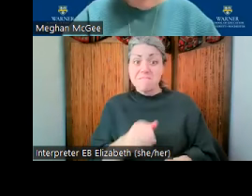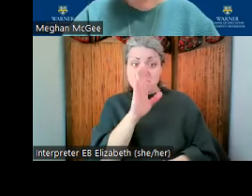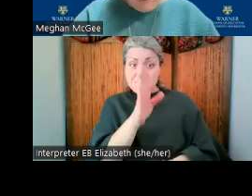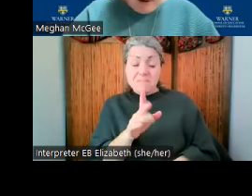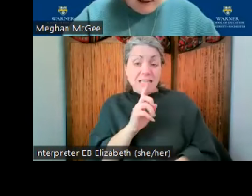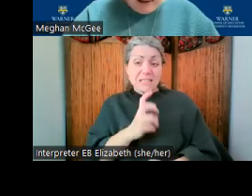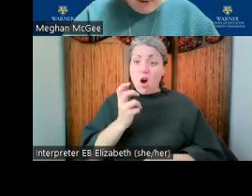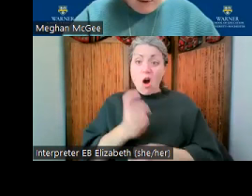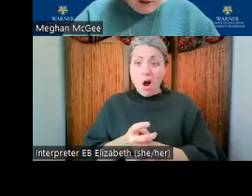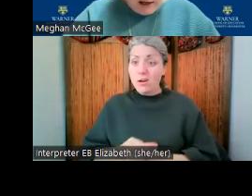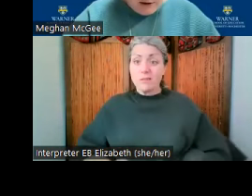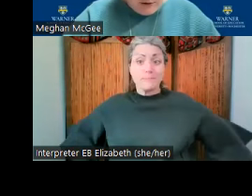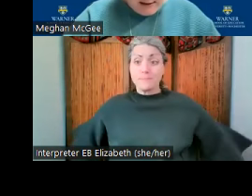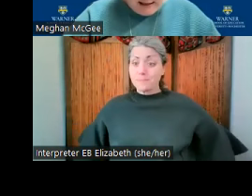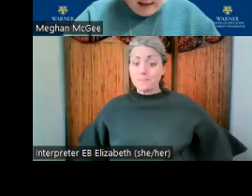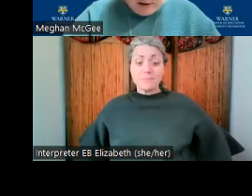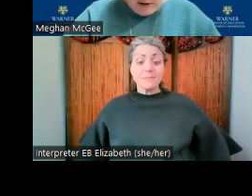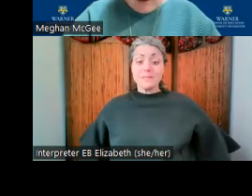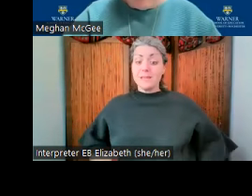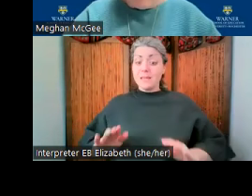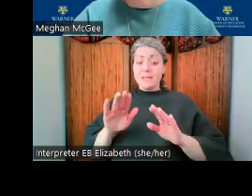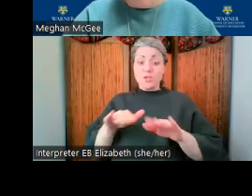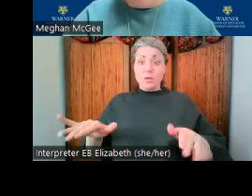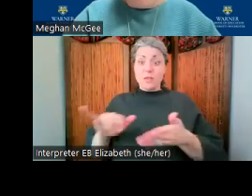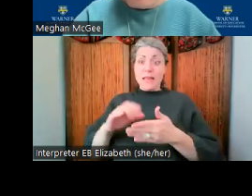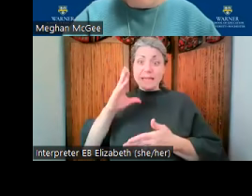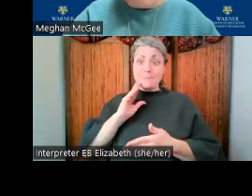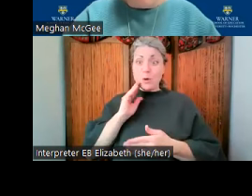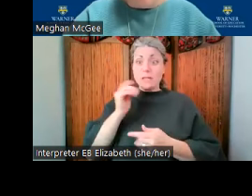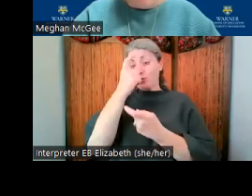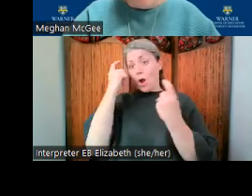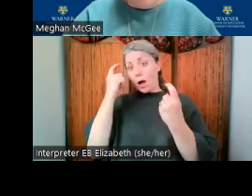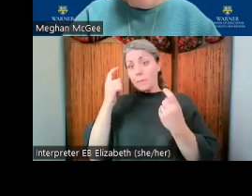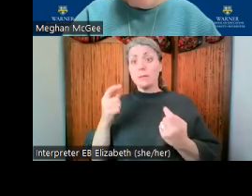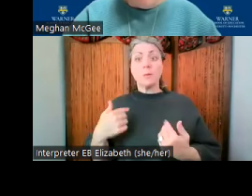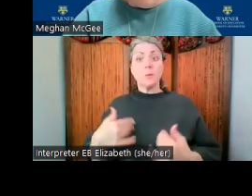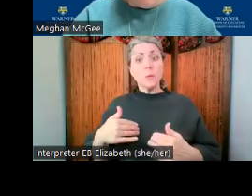the lived experience for a child who is engaged or who has